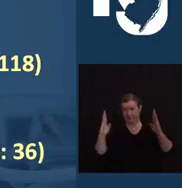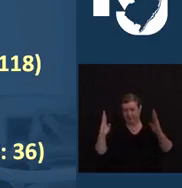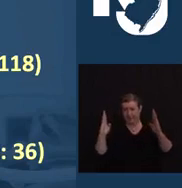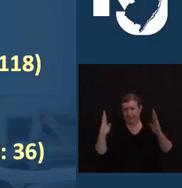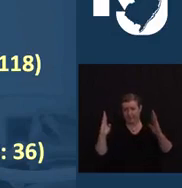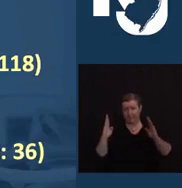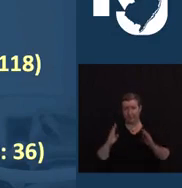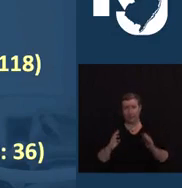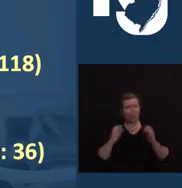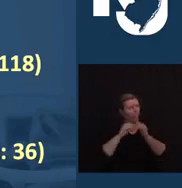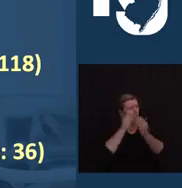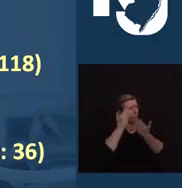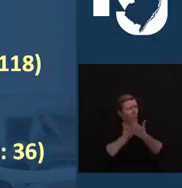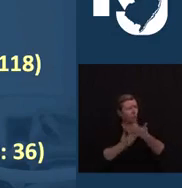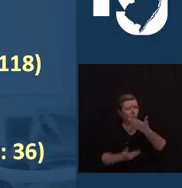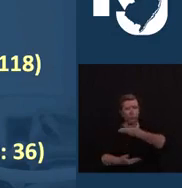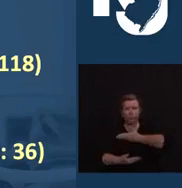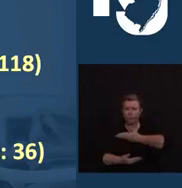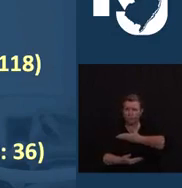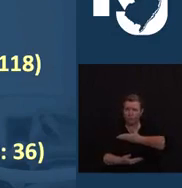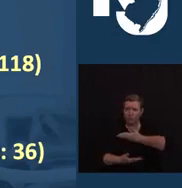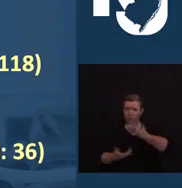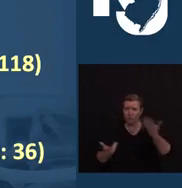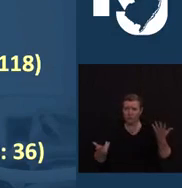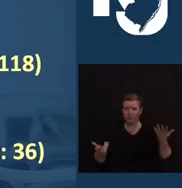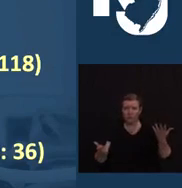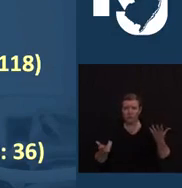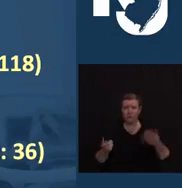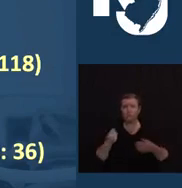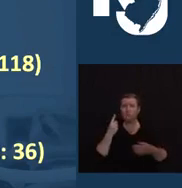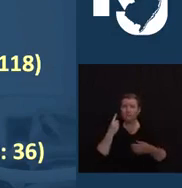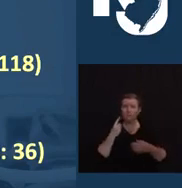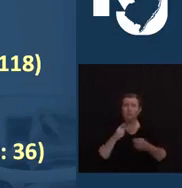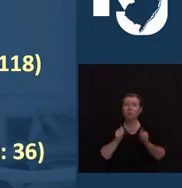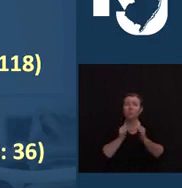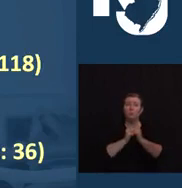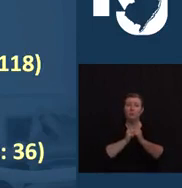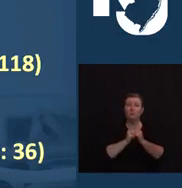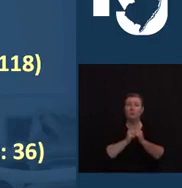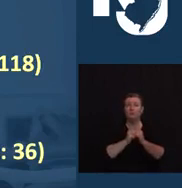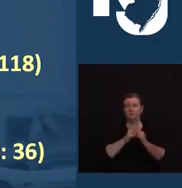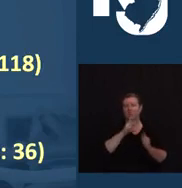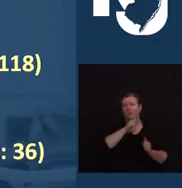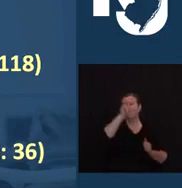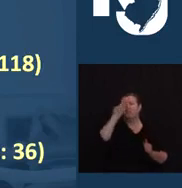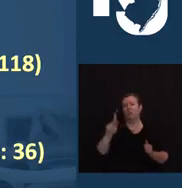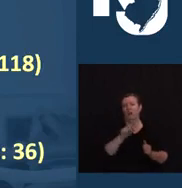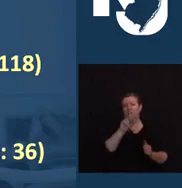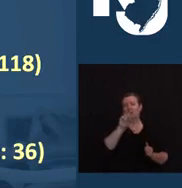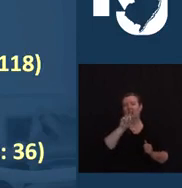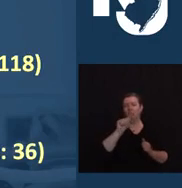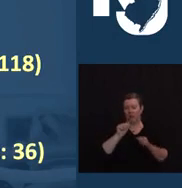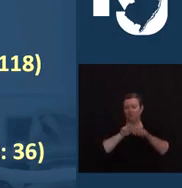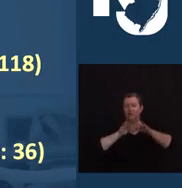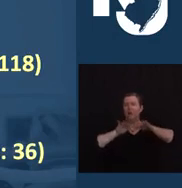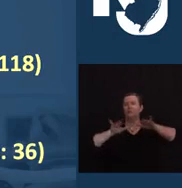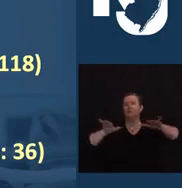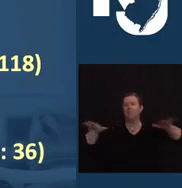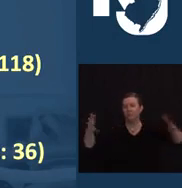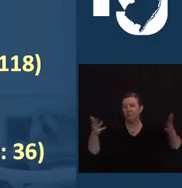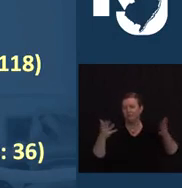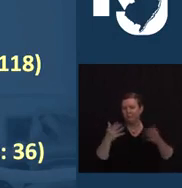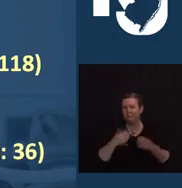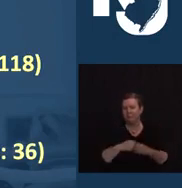midst of the Delta variant raging in our state and in our country. For the entirety of that week,